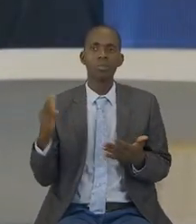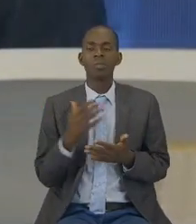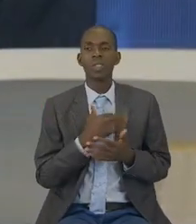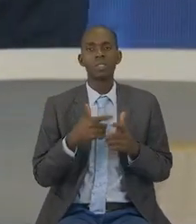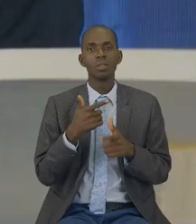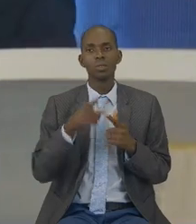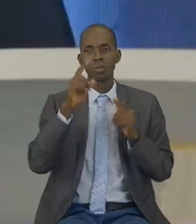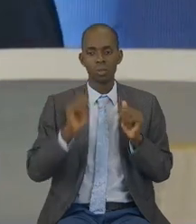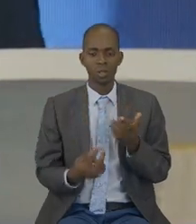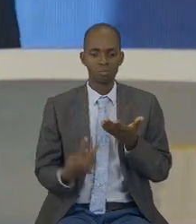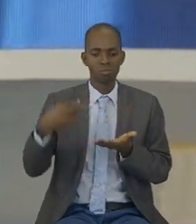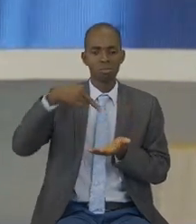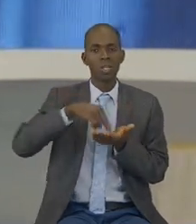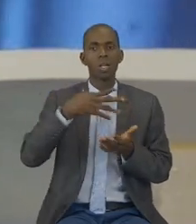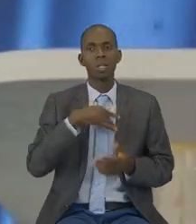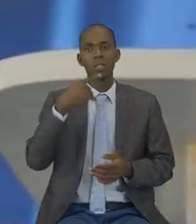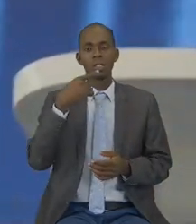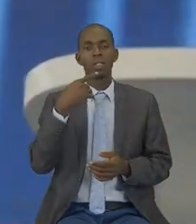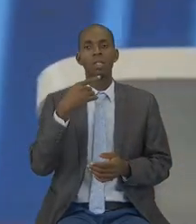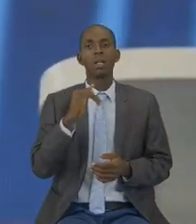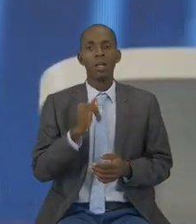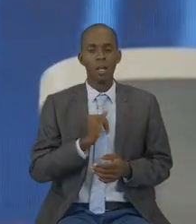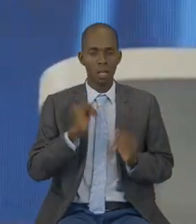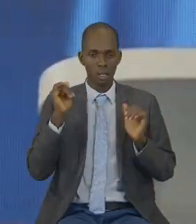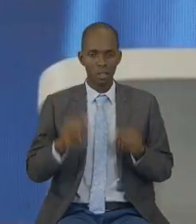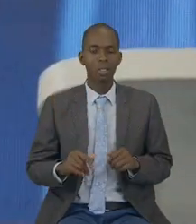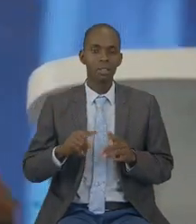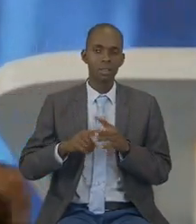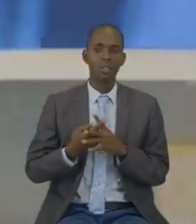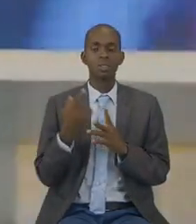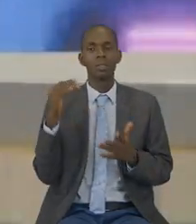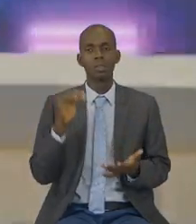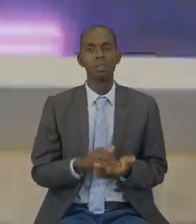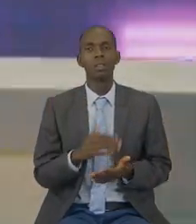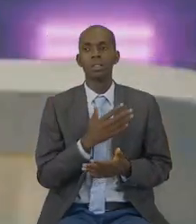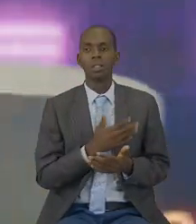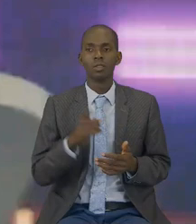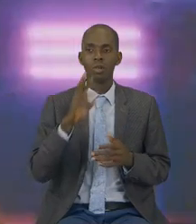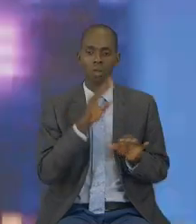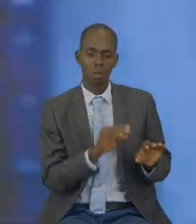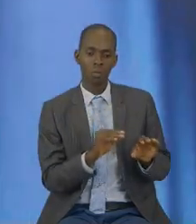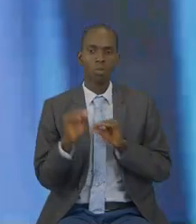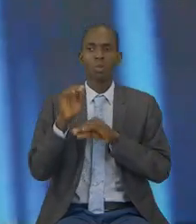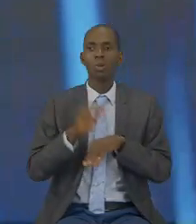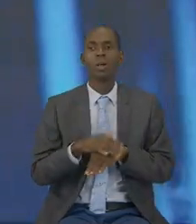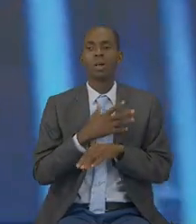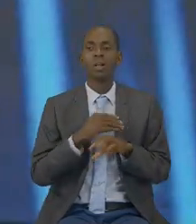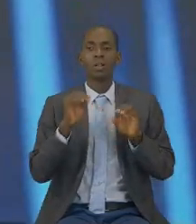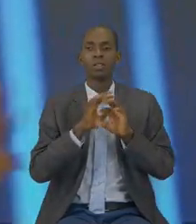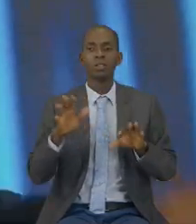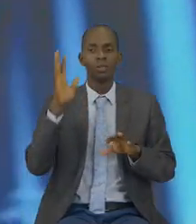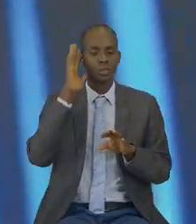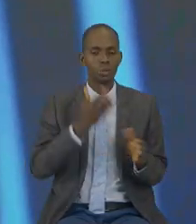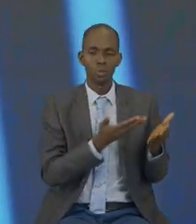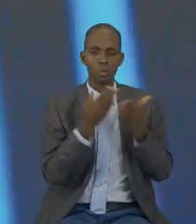can rise up and stay and say, I can start all over again, and you are moving on, and nothing will set